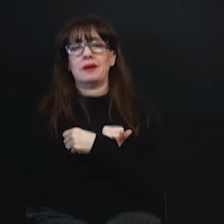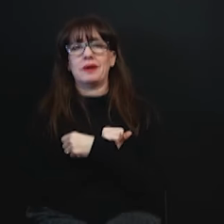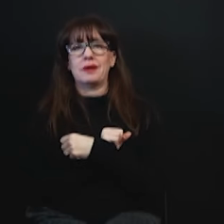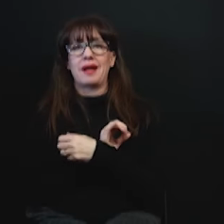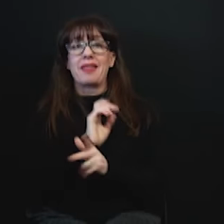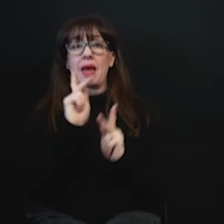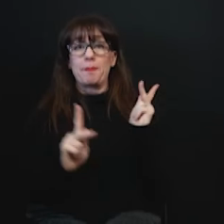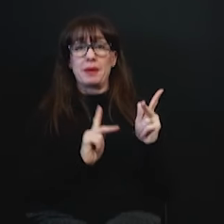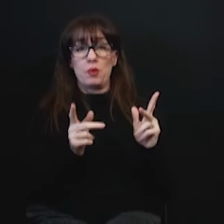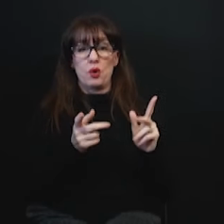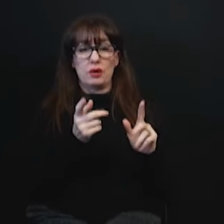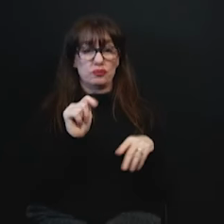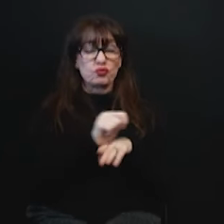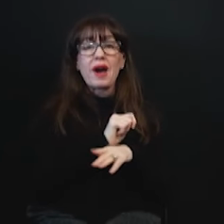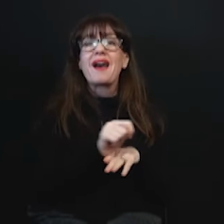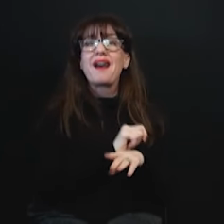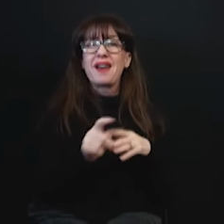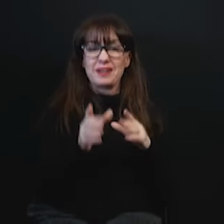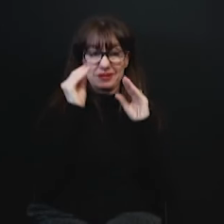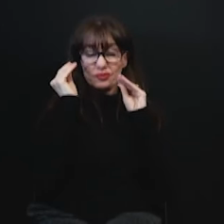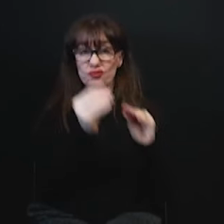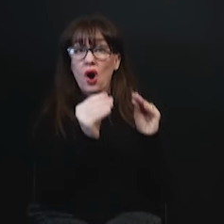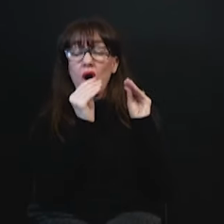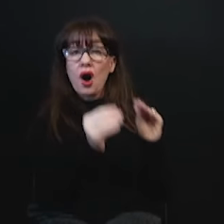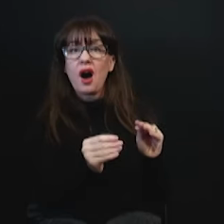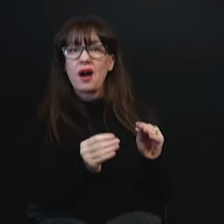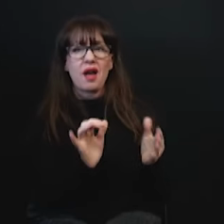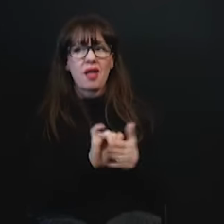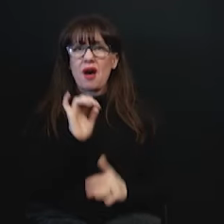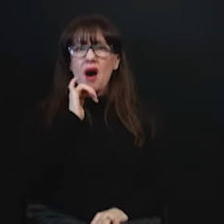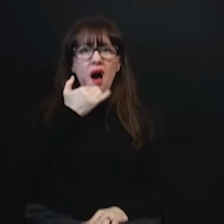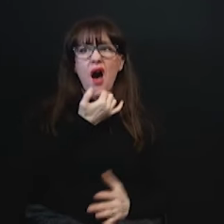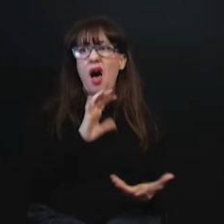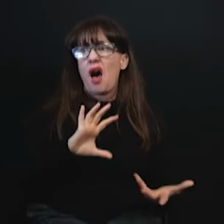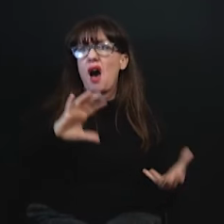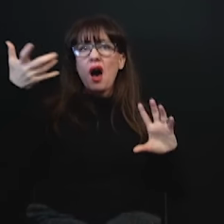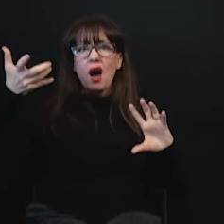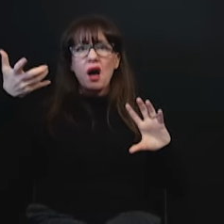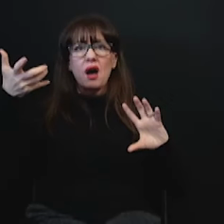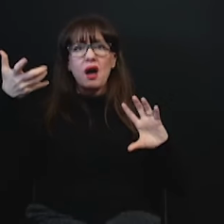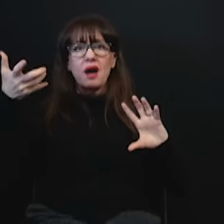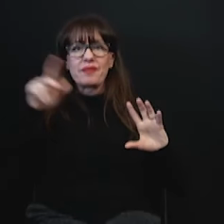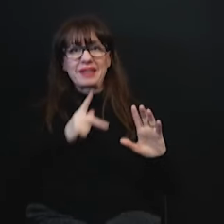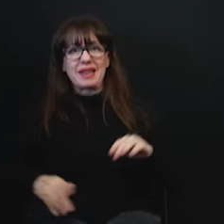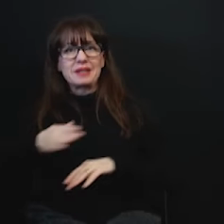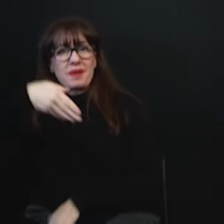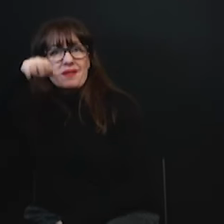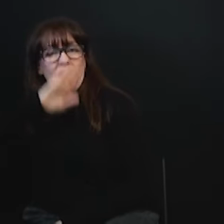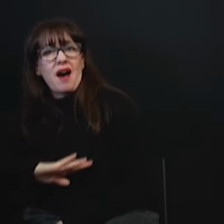people get trained. That's how people get taught. And it's totally the opposite of the kingdom of God.